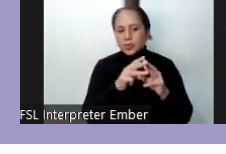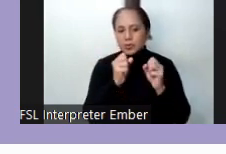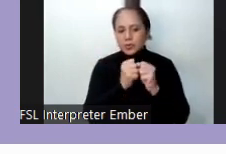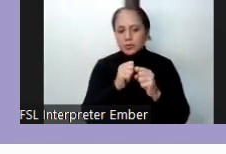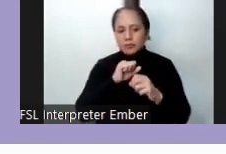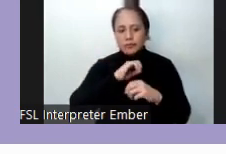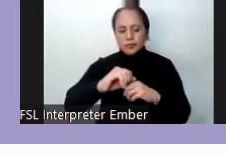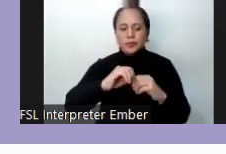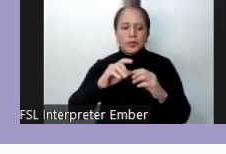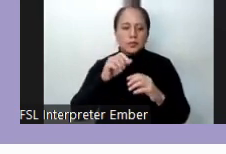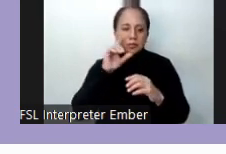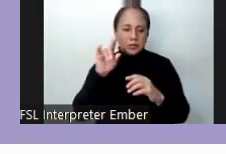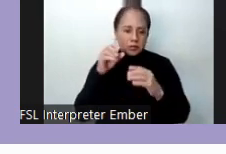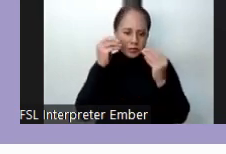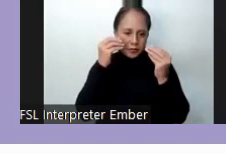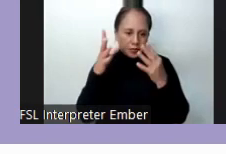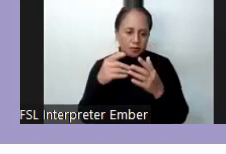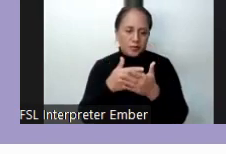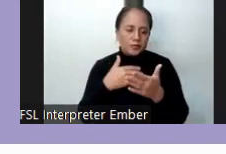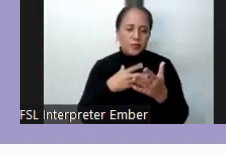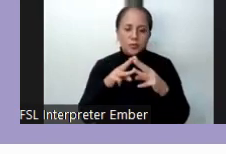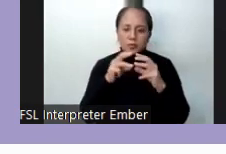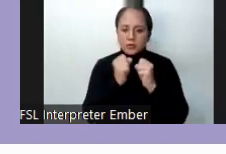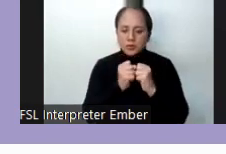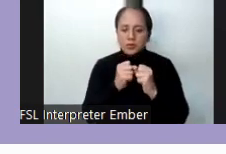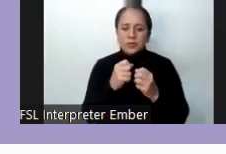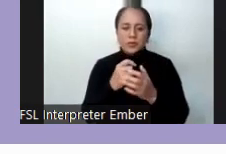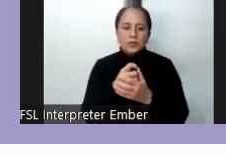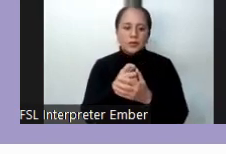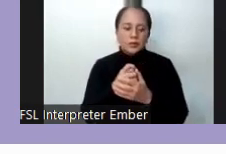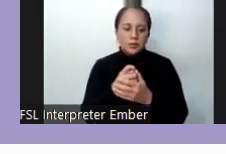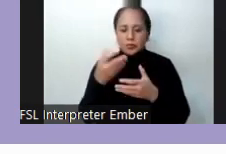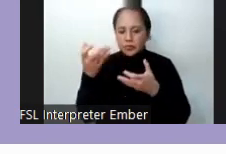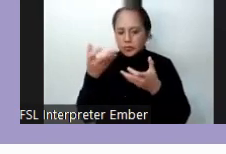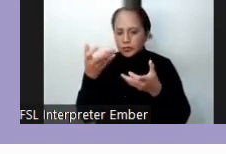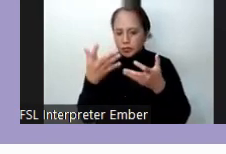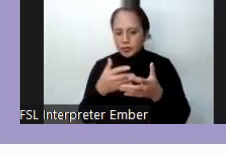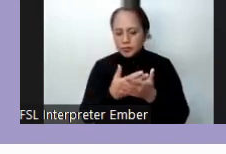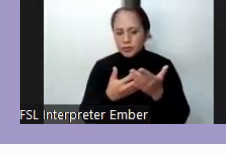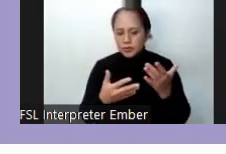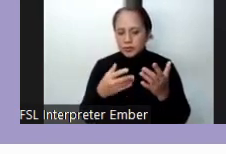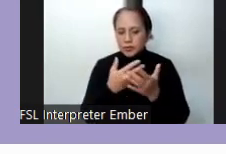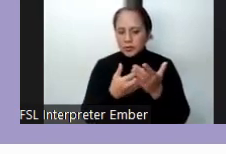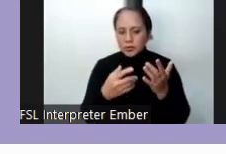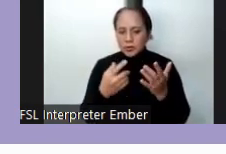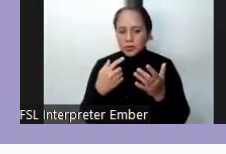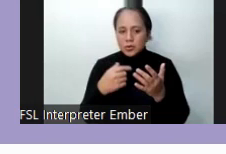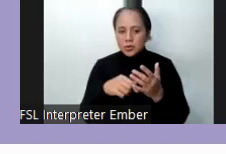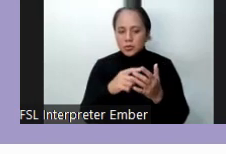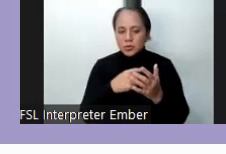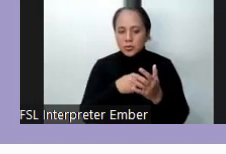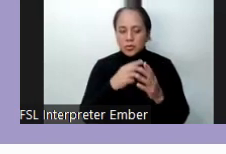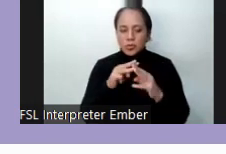disinformation. Prior to the actual workshop, we trained facilitators on the use of tools and instruments, and during